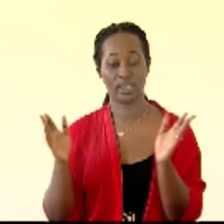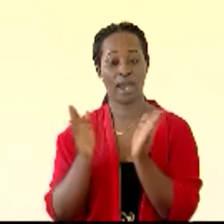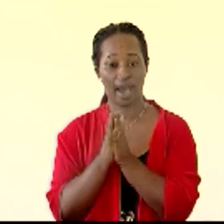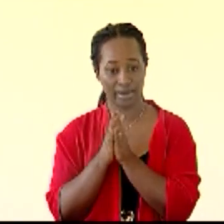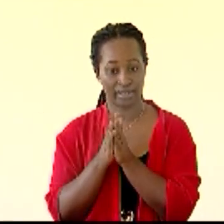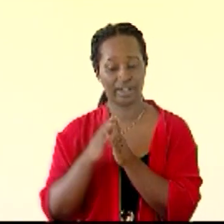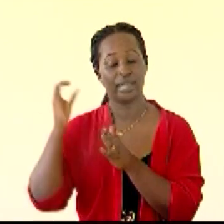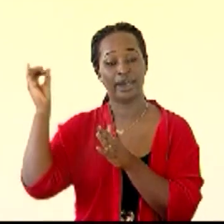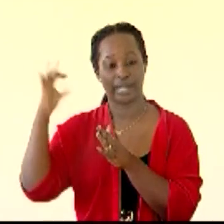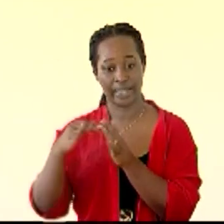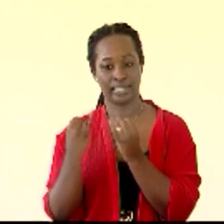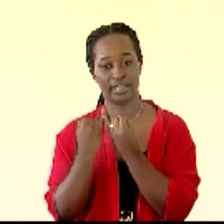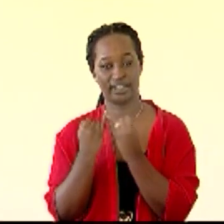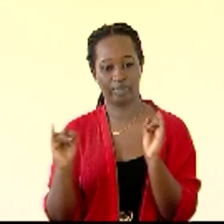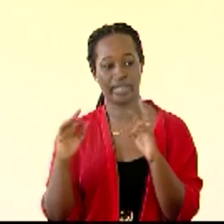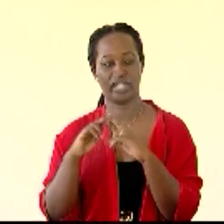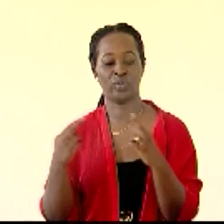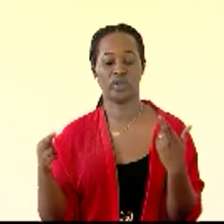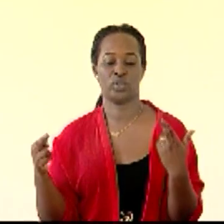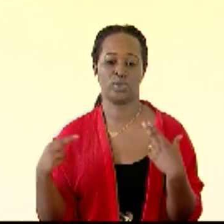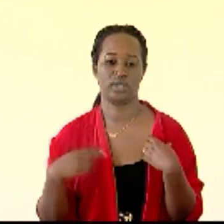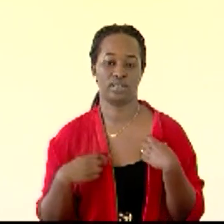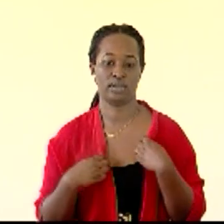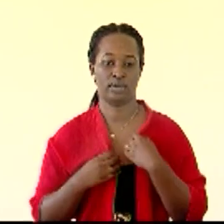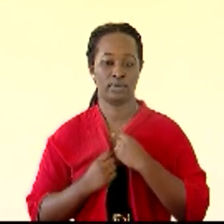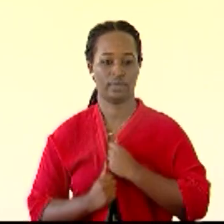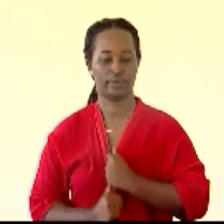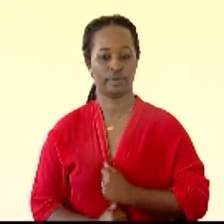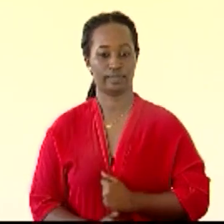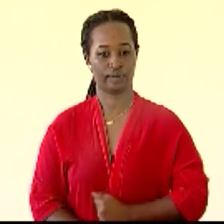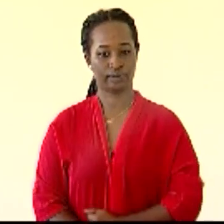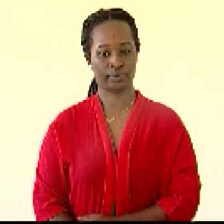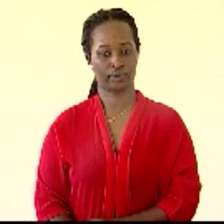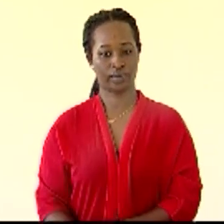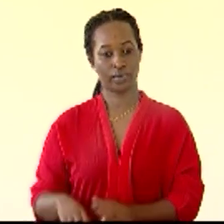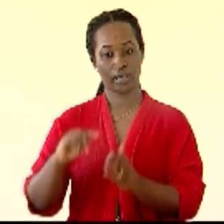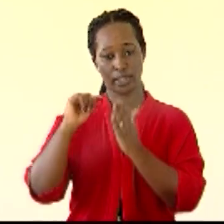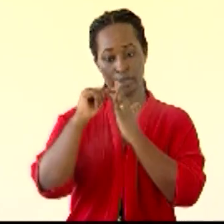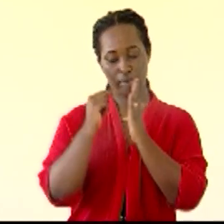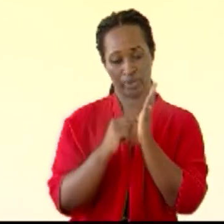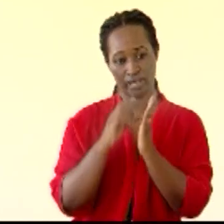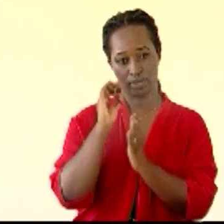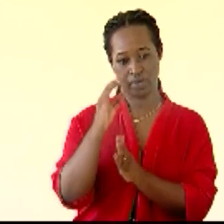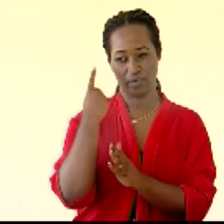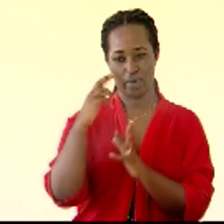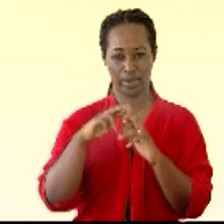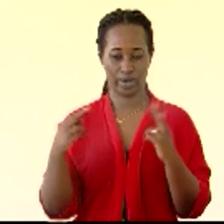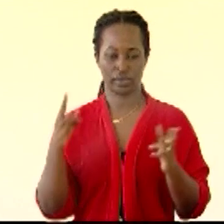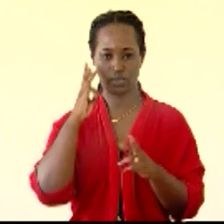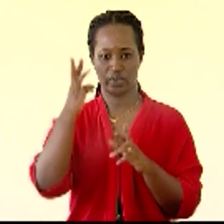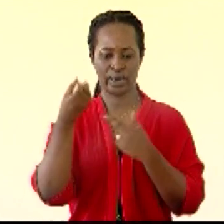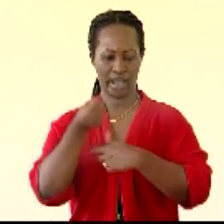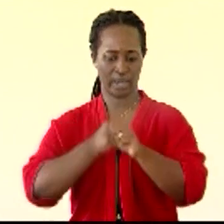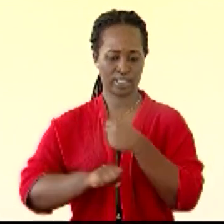and the light-independent reactions. The products of one reaction will act as